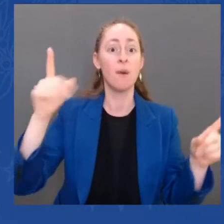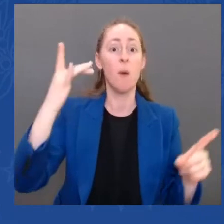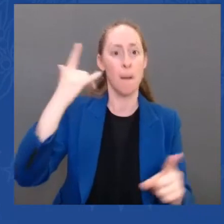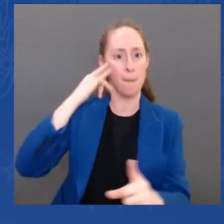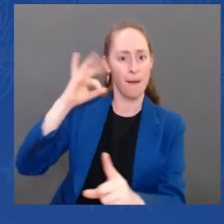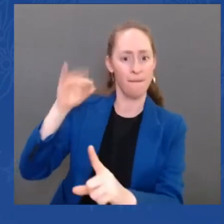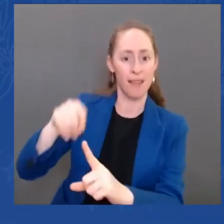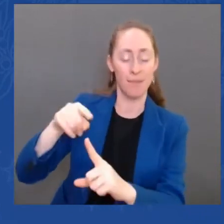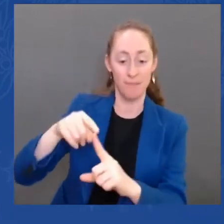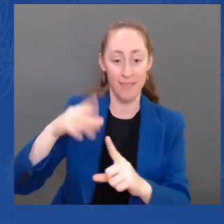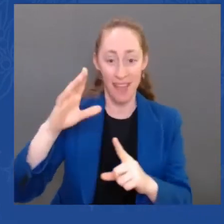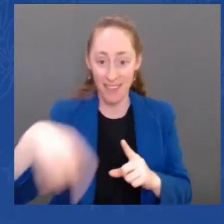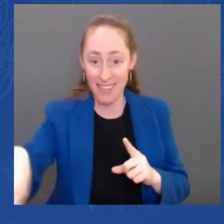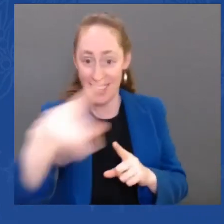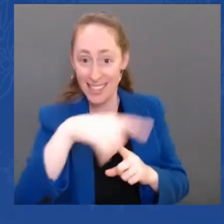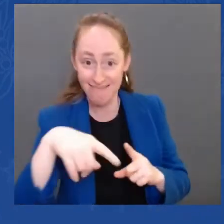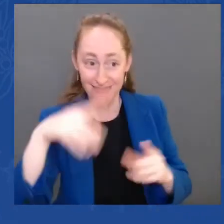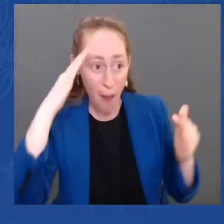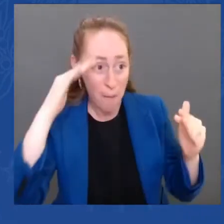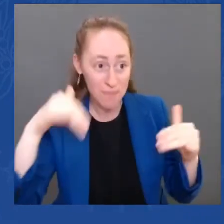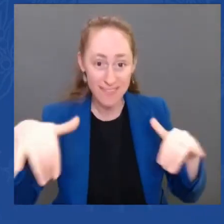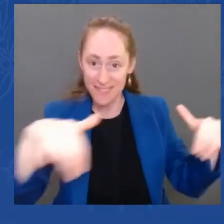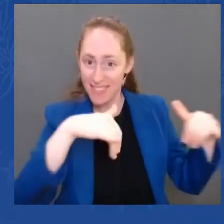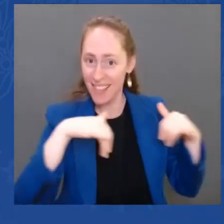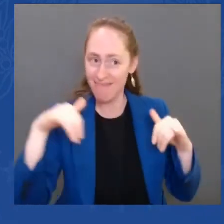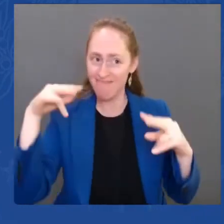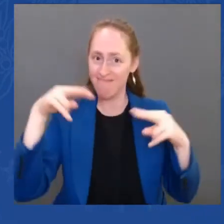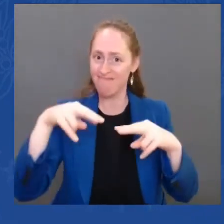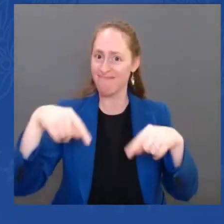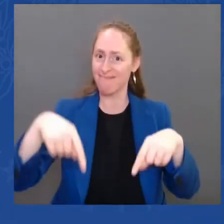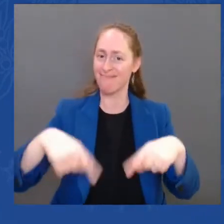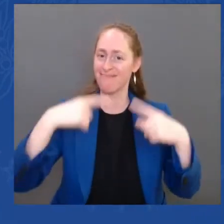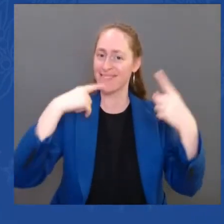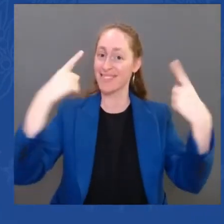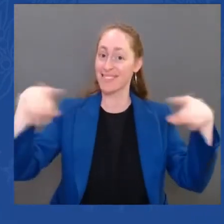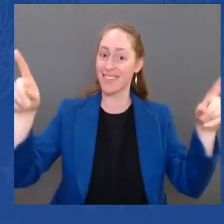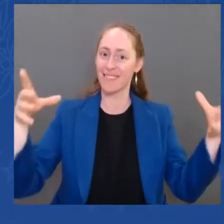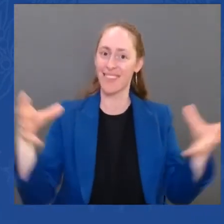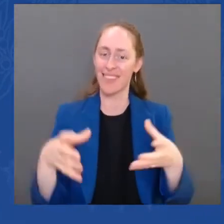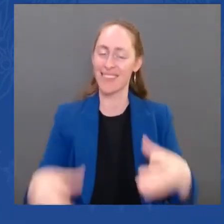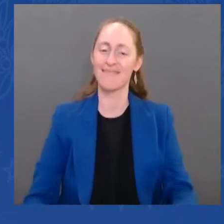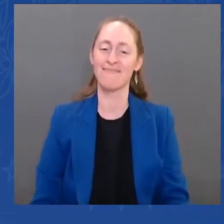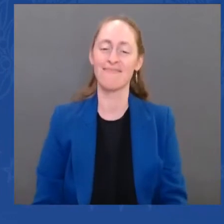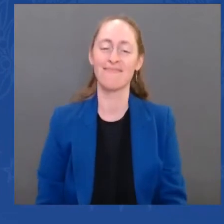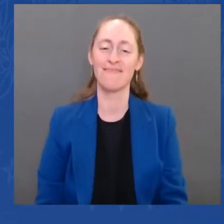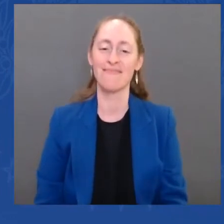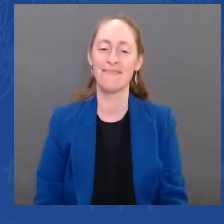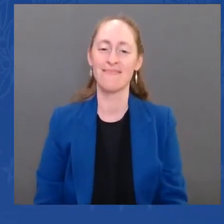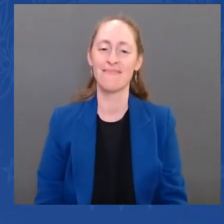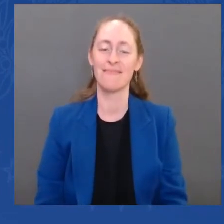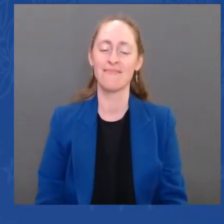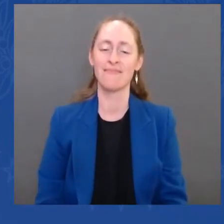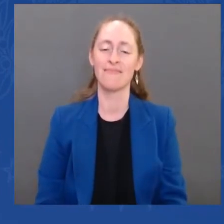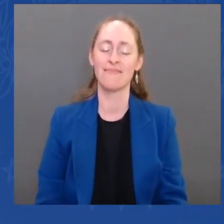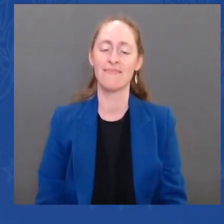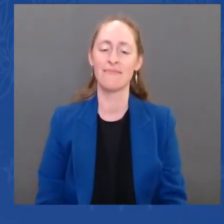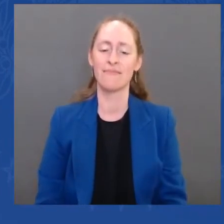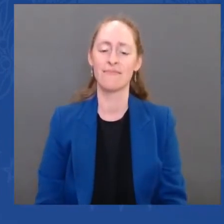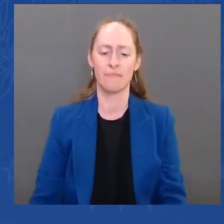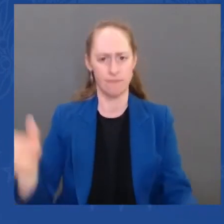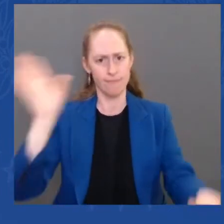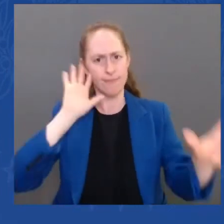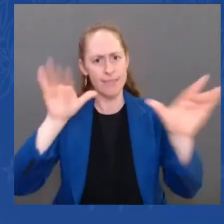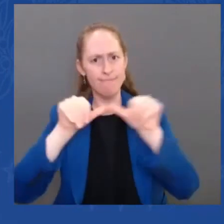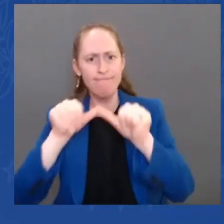far. And he'll be a trusted representative and to continue deepening this critical partnership among all of